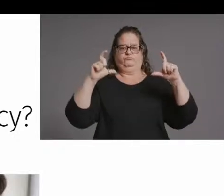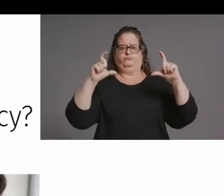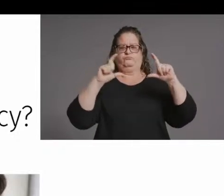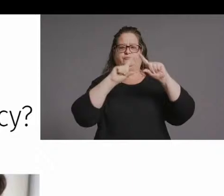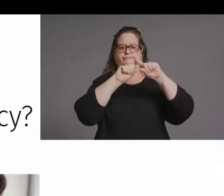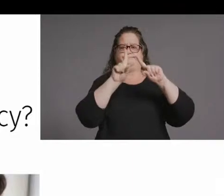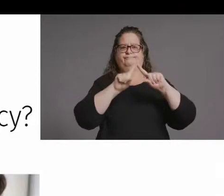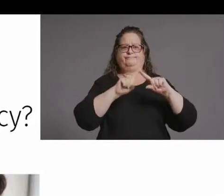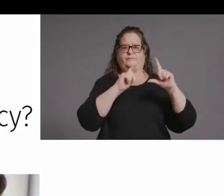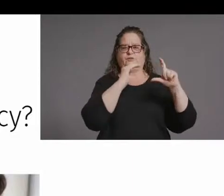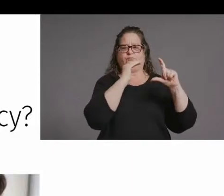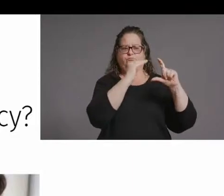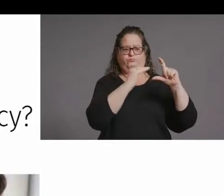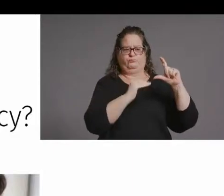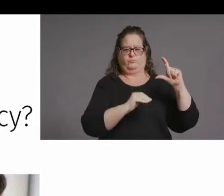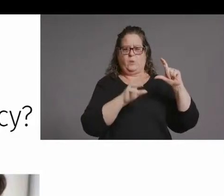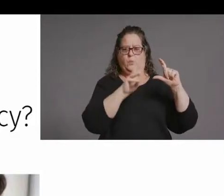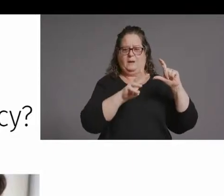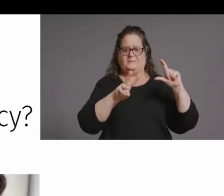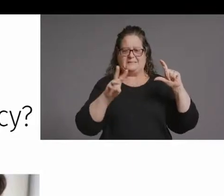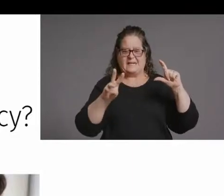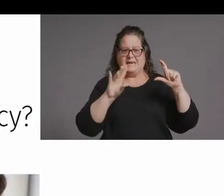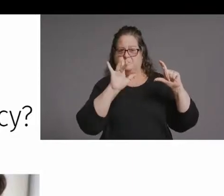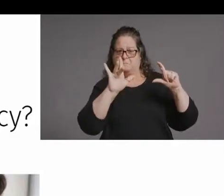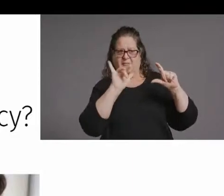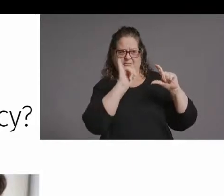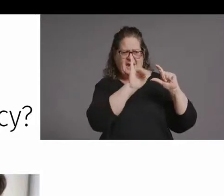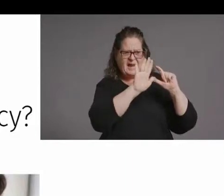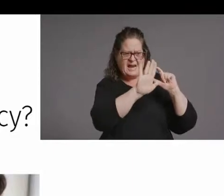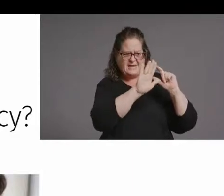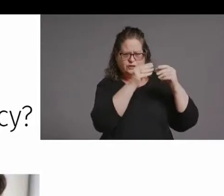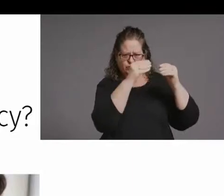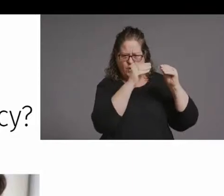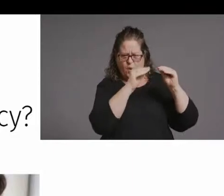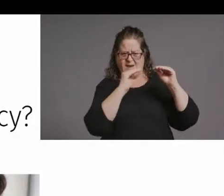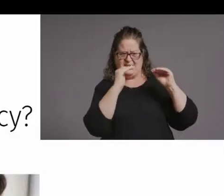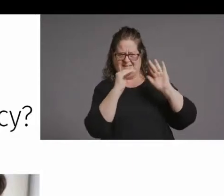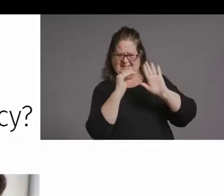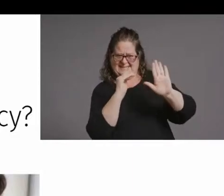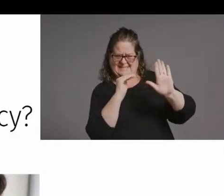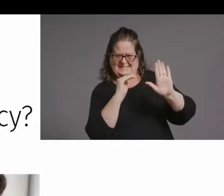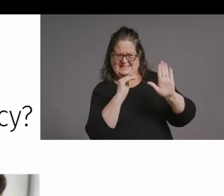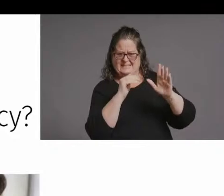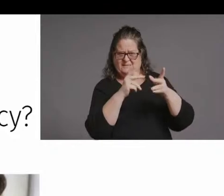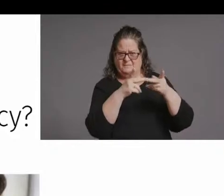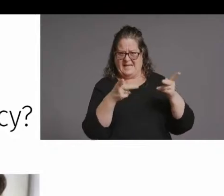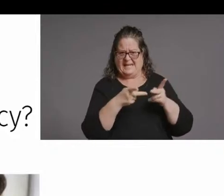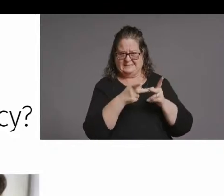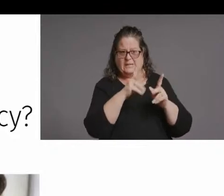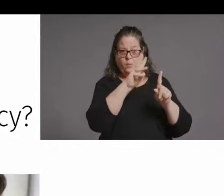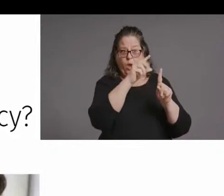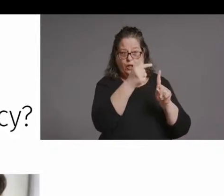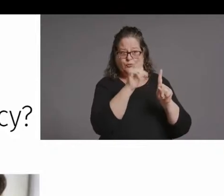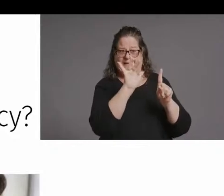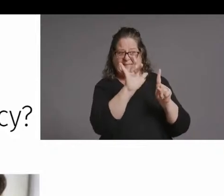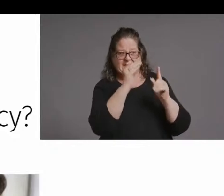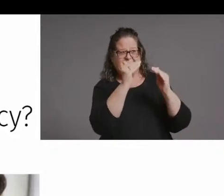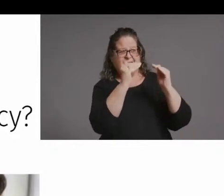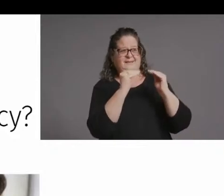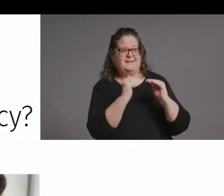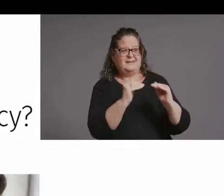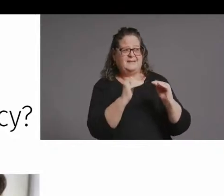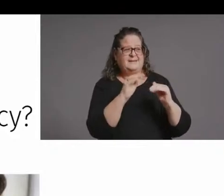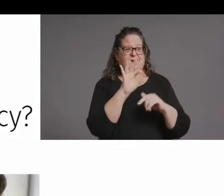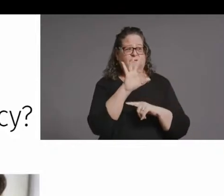click on that. It will take you directly to the sites. But if you just want to go directly to the sites to find any pharmacy that